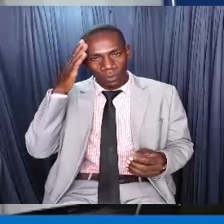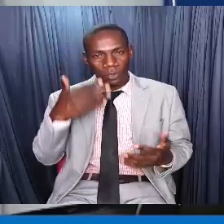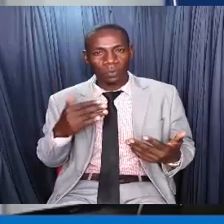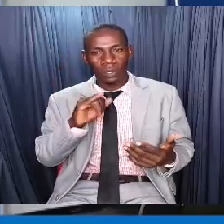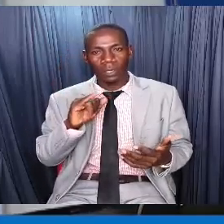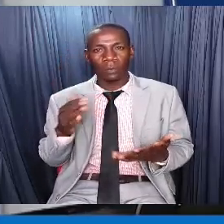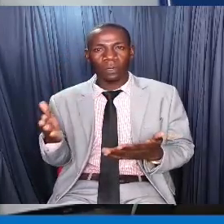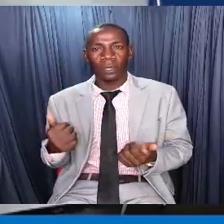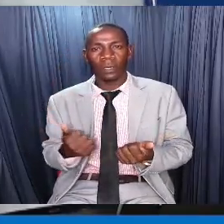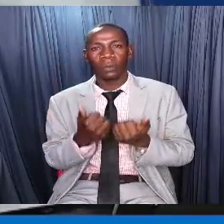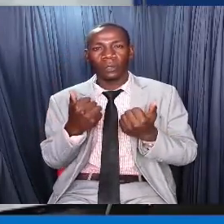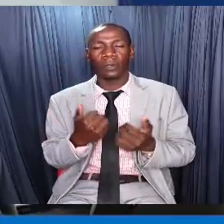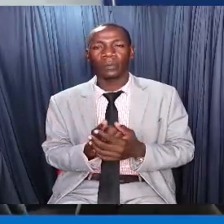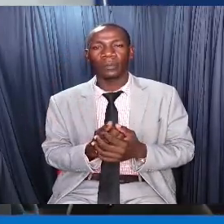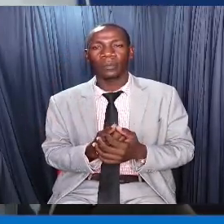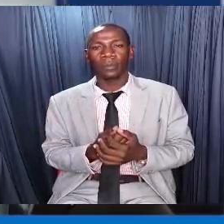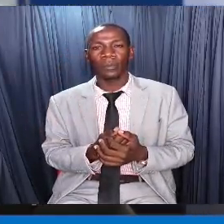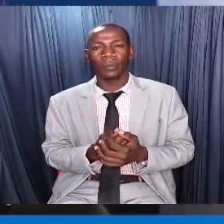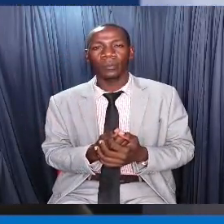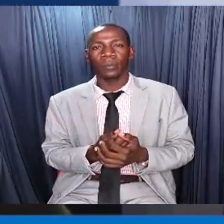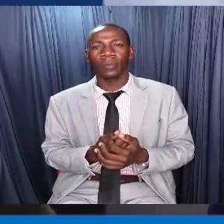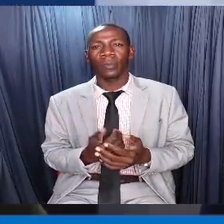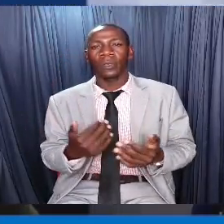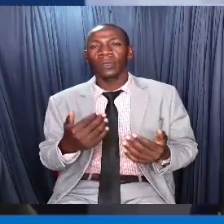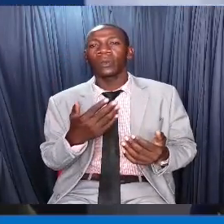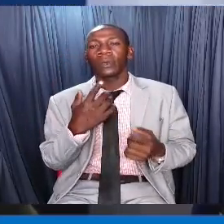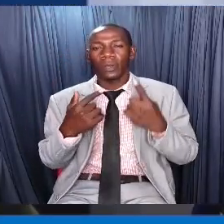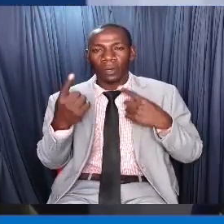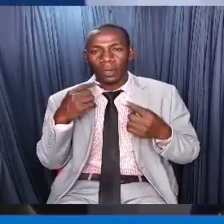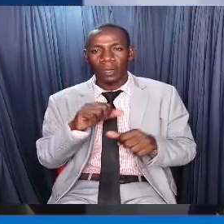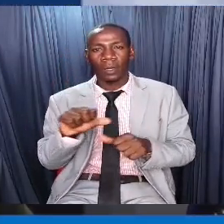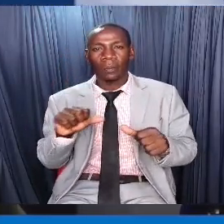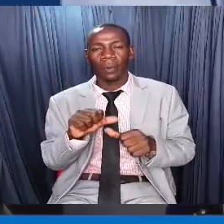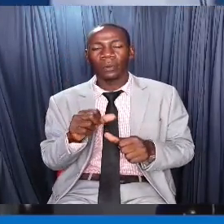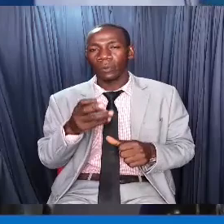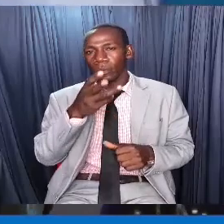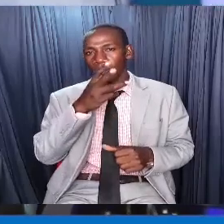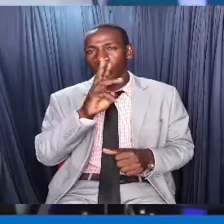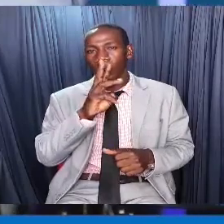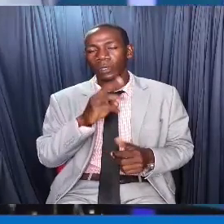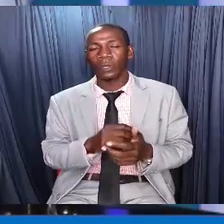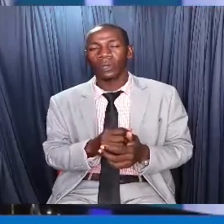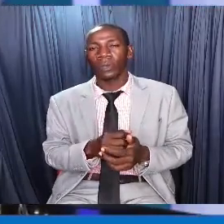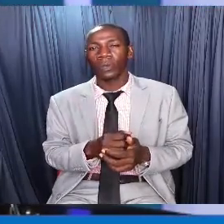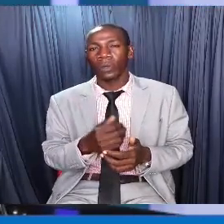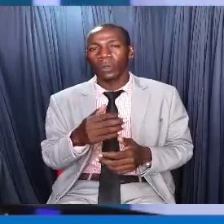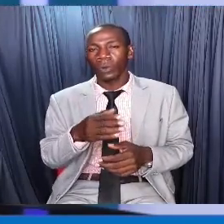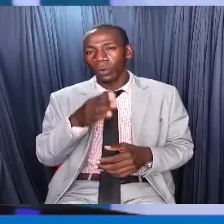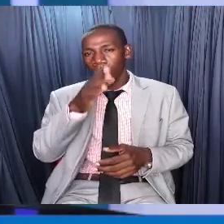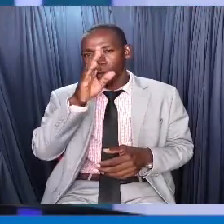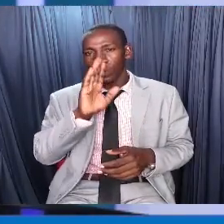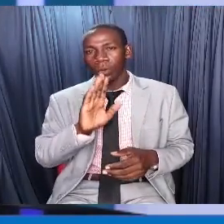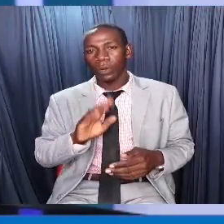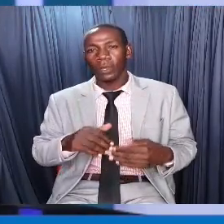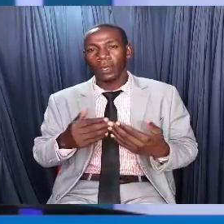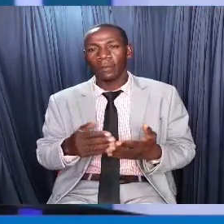knows there's something happening. Ndio akawa analia sana juu ya maji. That's why he was really crying because of water. Kwani huyu Mungu aliyetupa maji haya ya